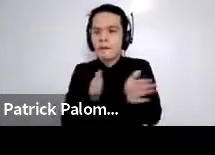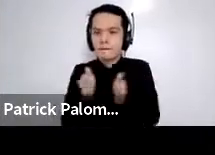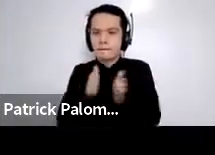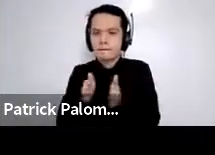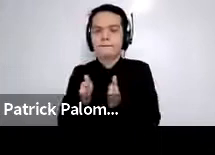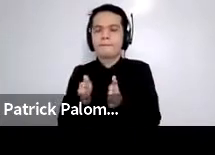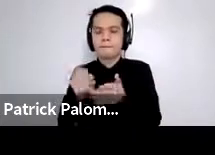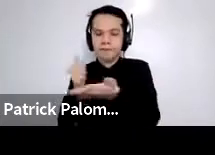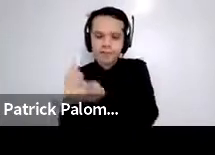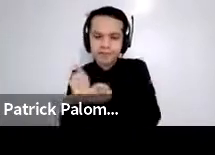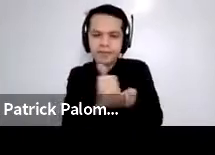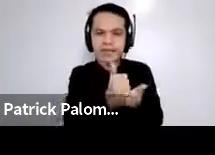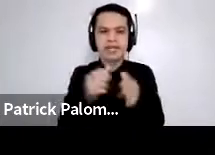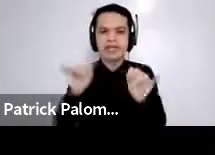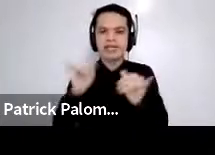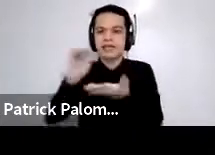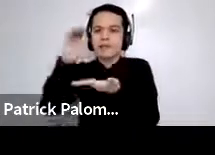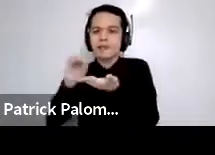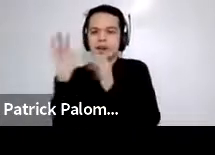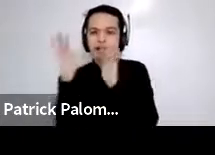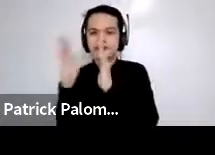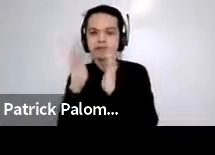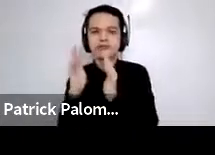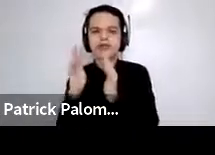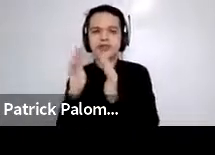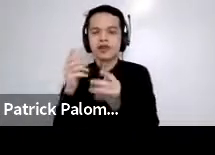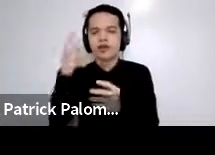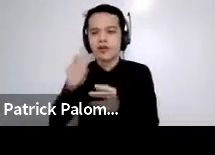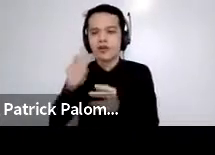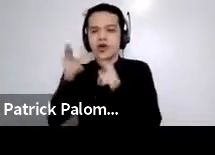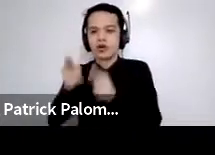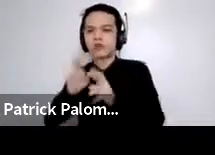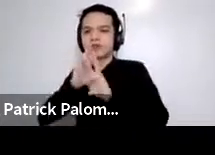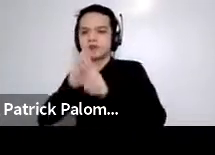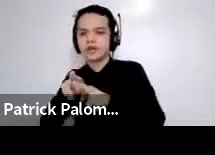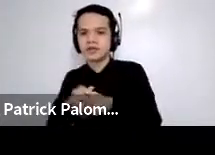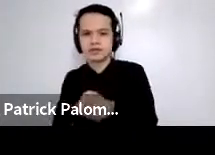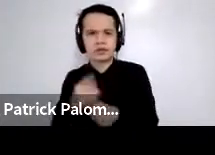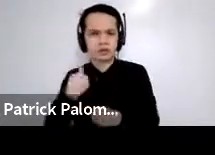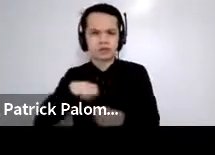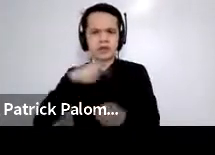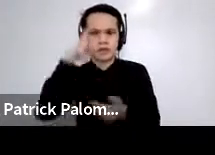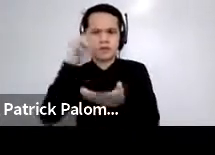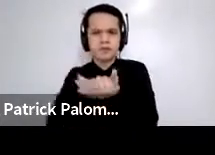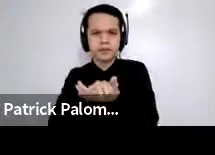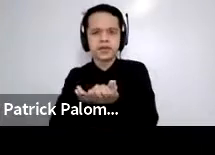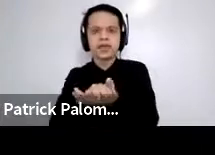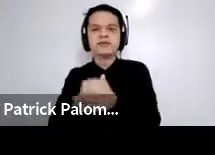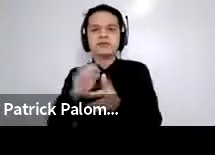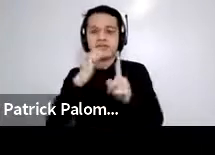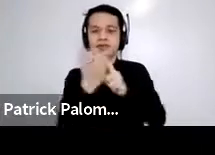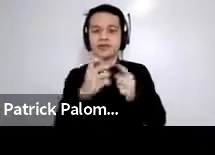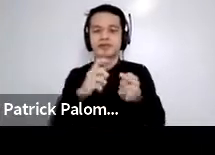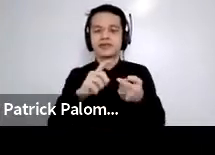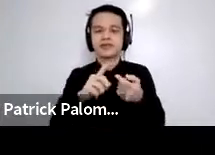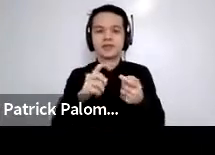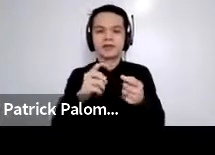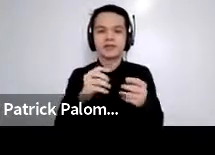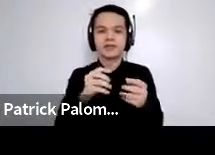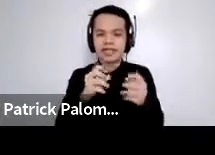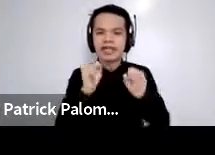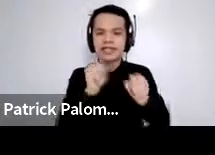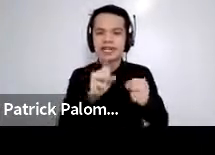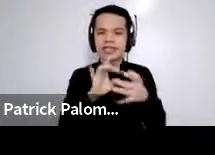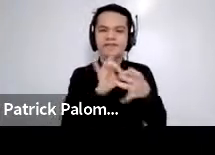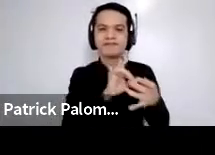reduction into our humanitarian response. We believe that environment-friendly humanitarian actions can bring greater impact to the improvement